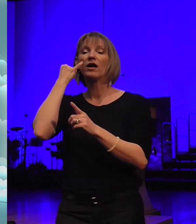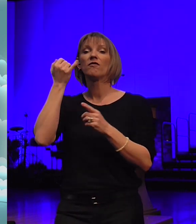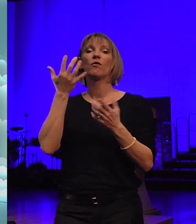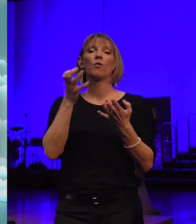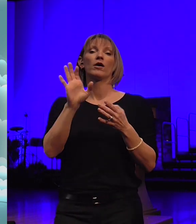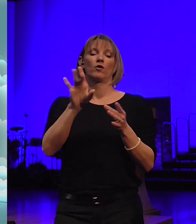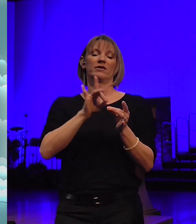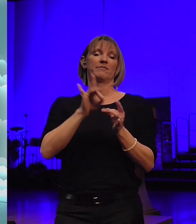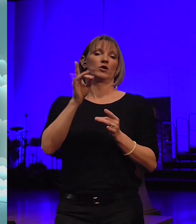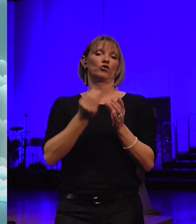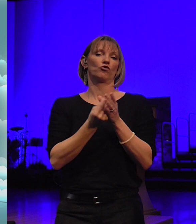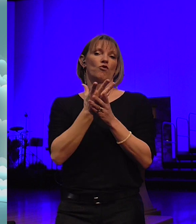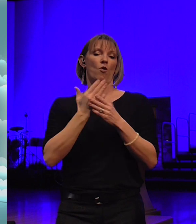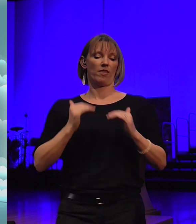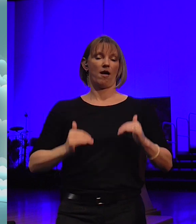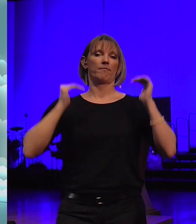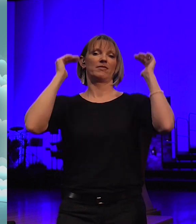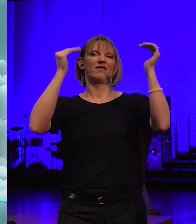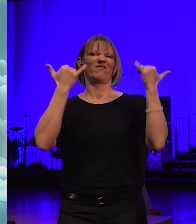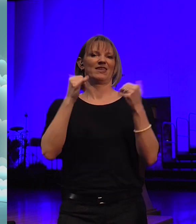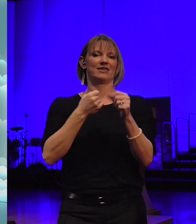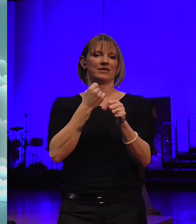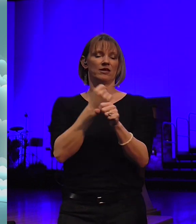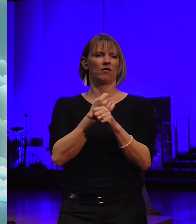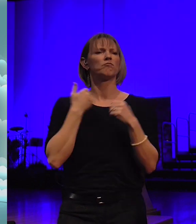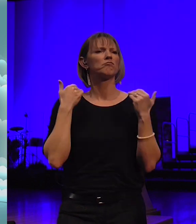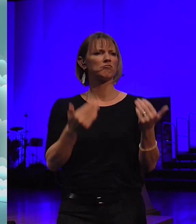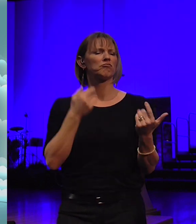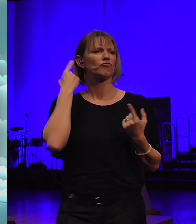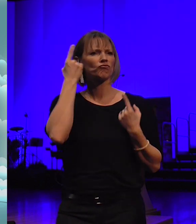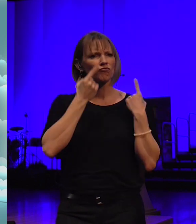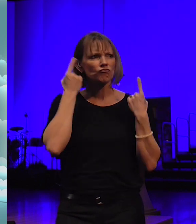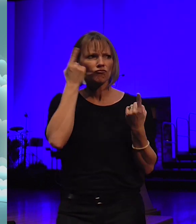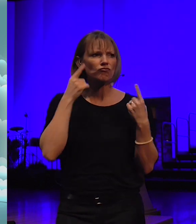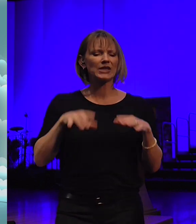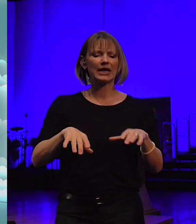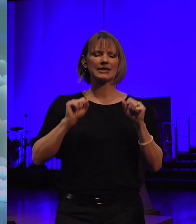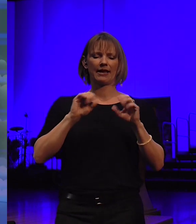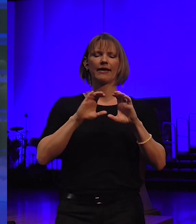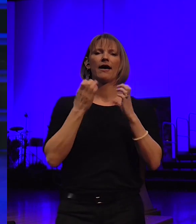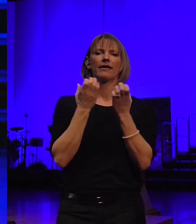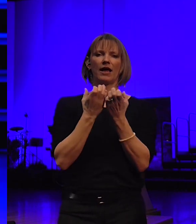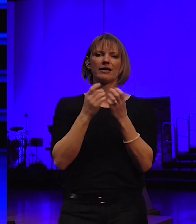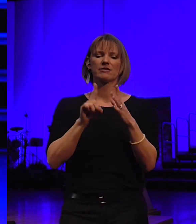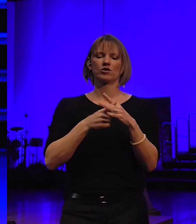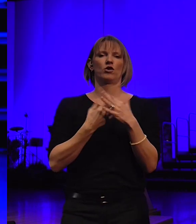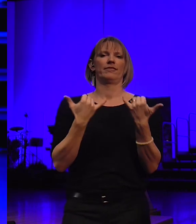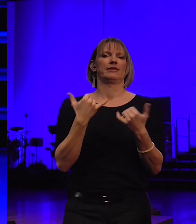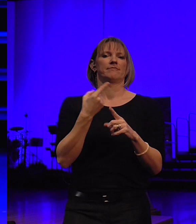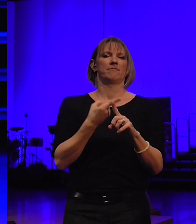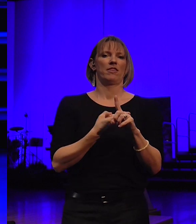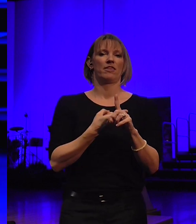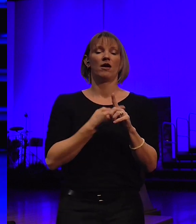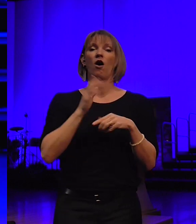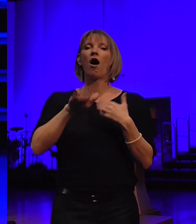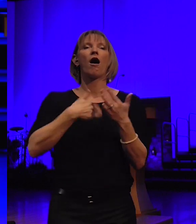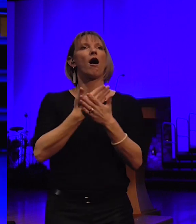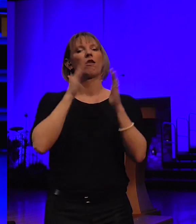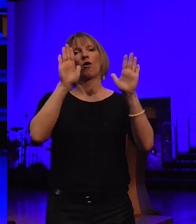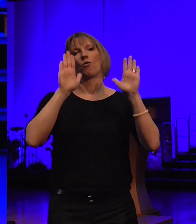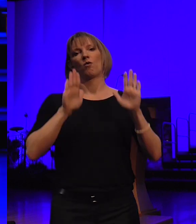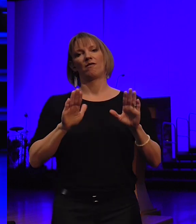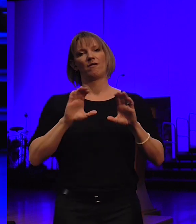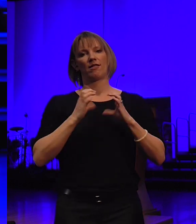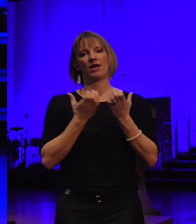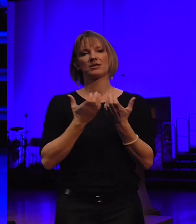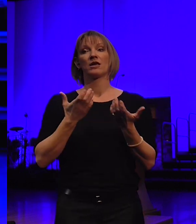uplift your spiritual growth this year, consider taking one of our classes that start this month. They're all wonderful. We received